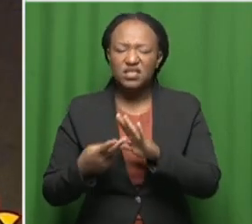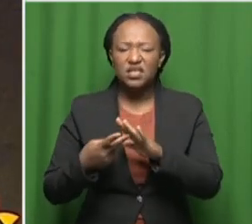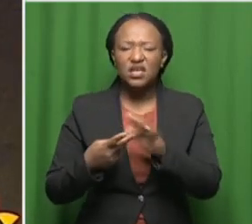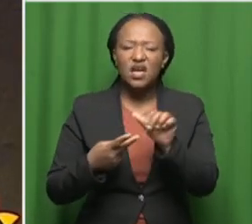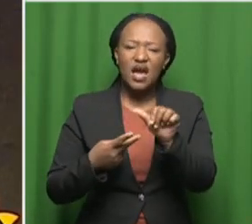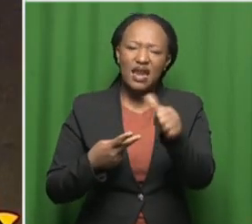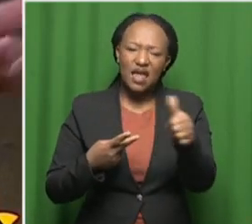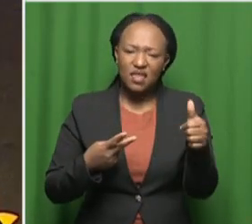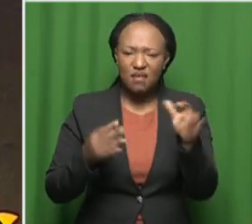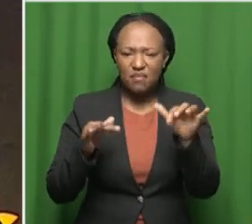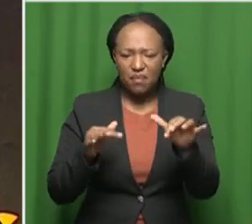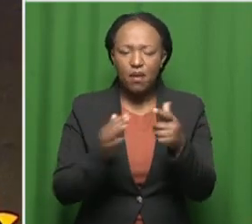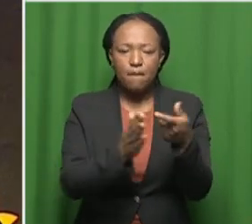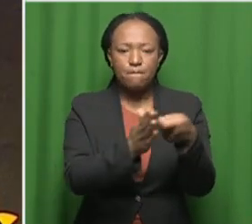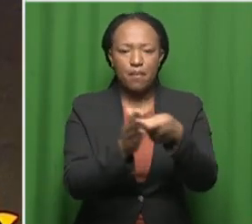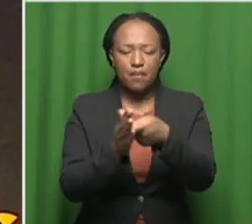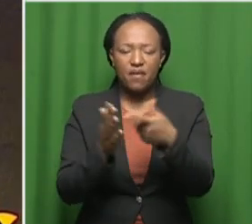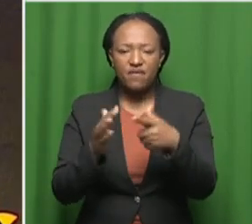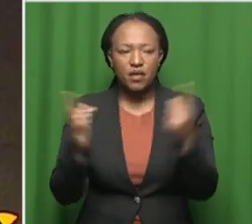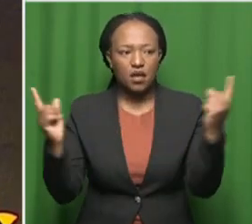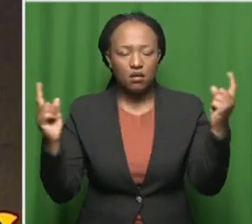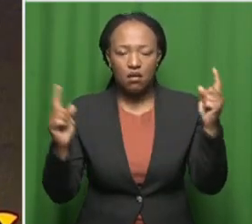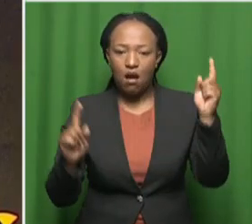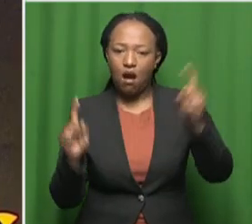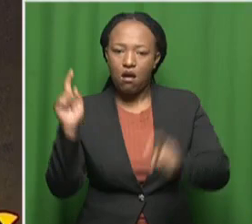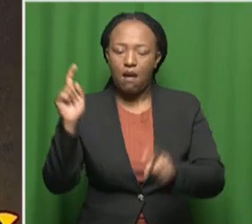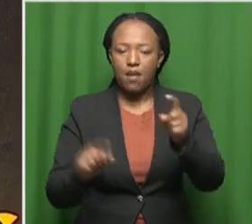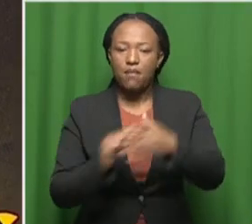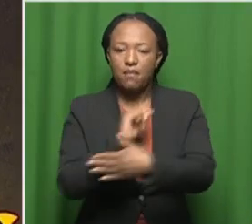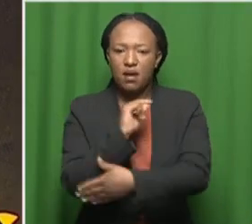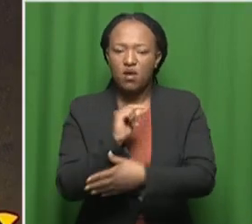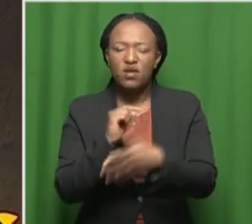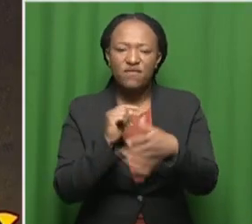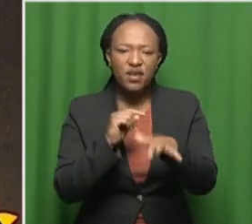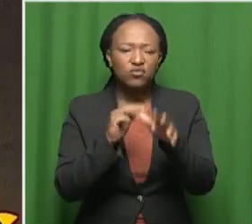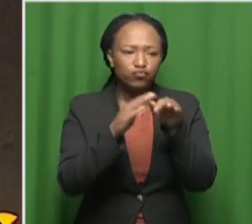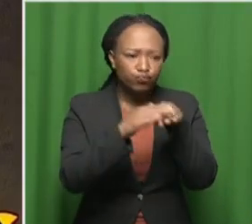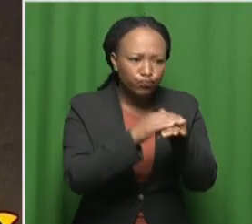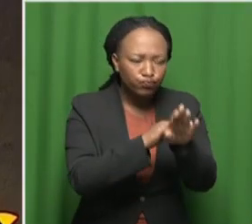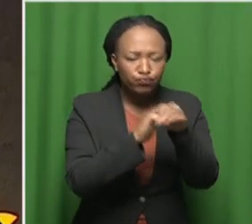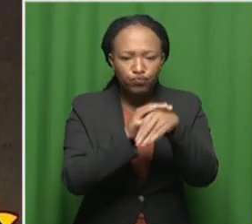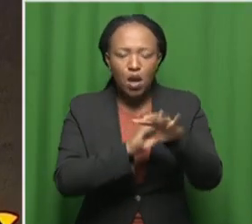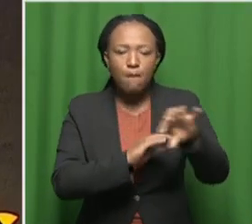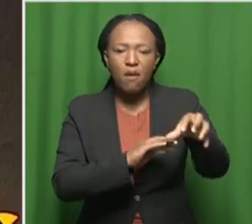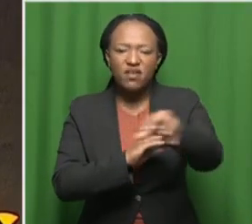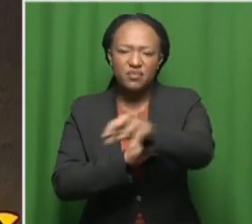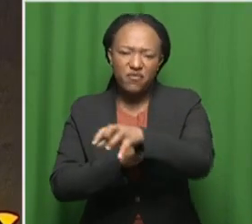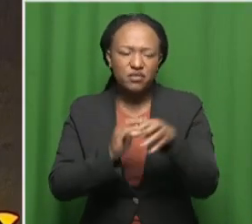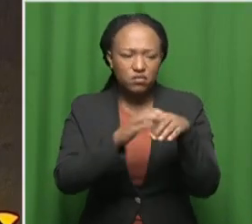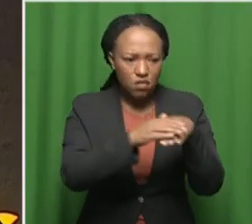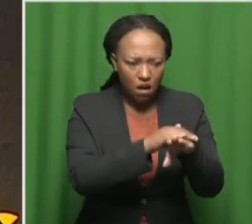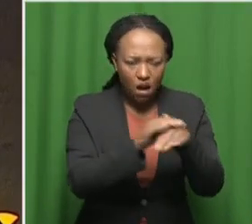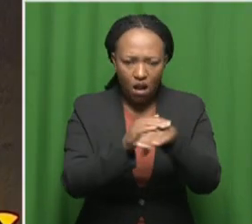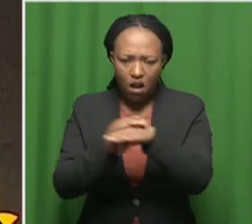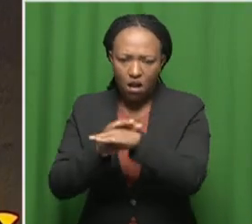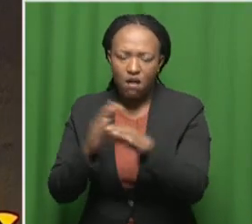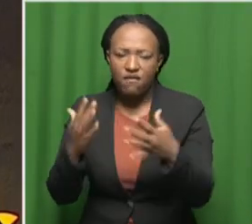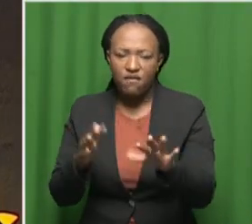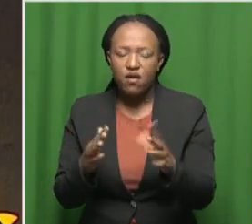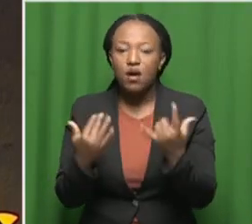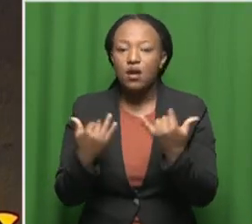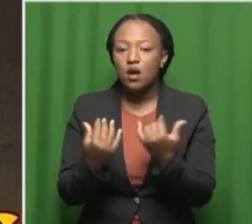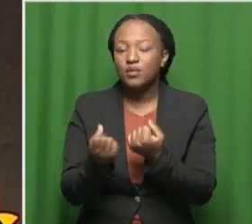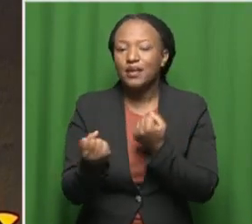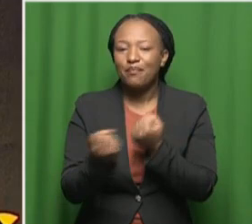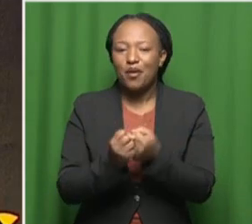inward buying delegations that have come to the country, gone to the different provinces. So how has that played out? How has that supported